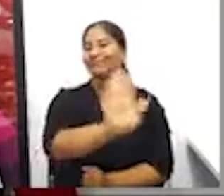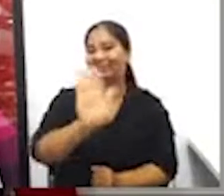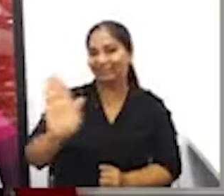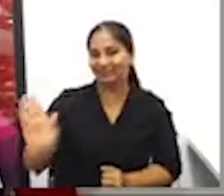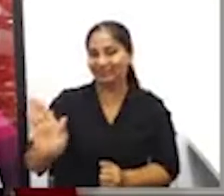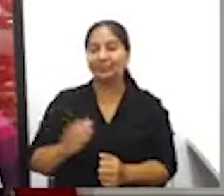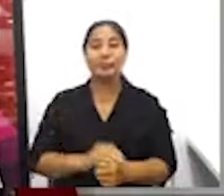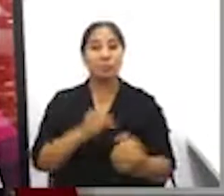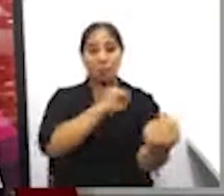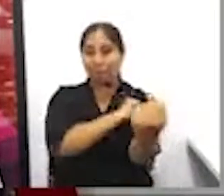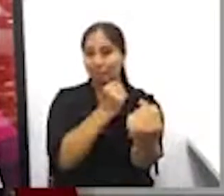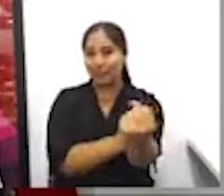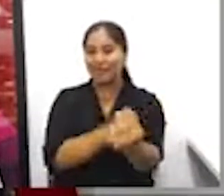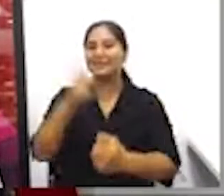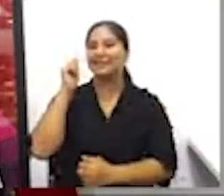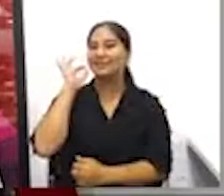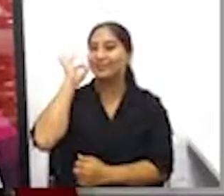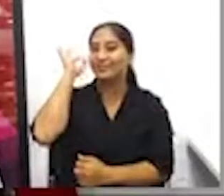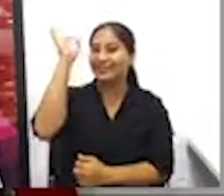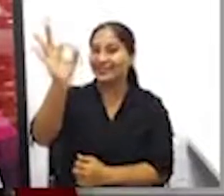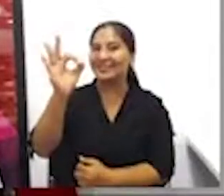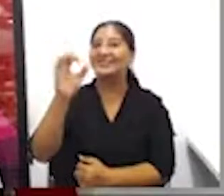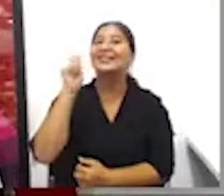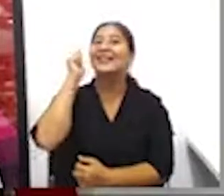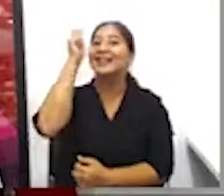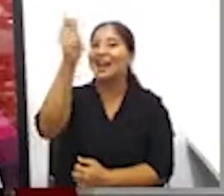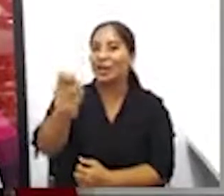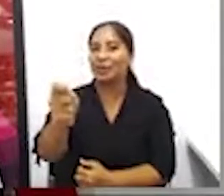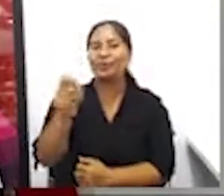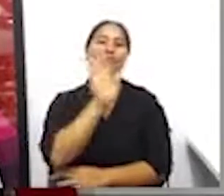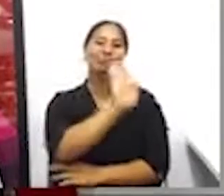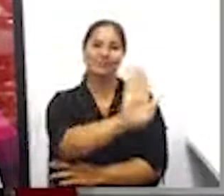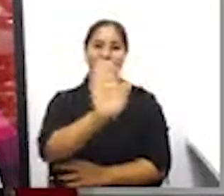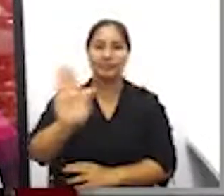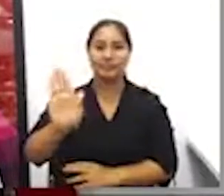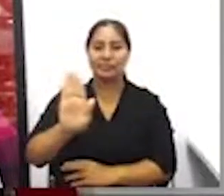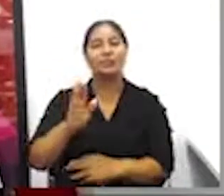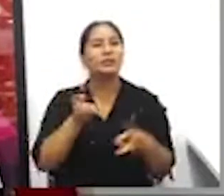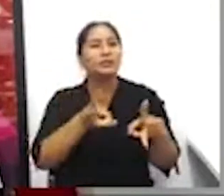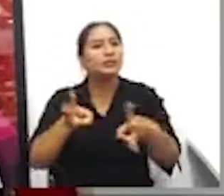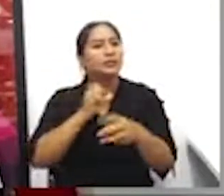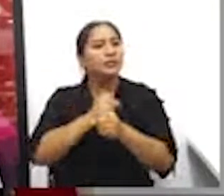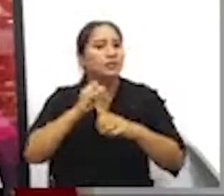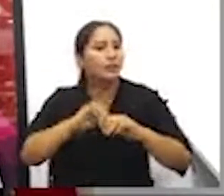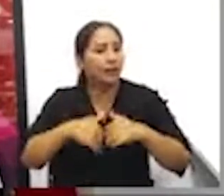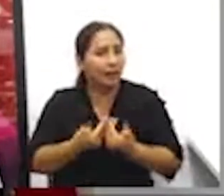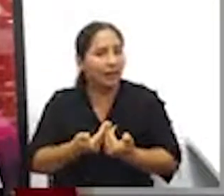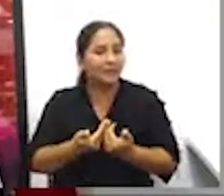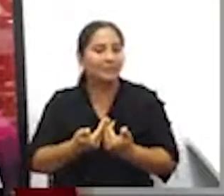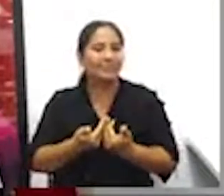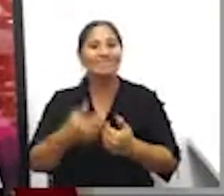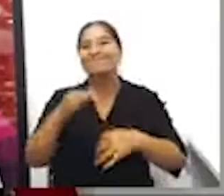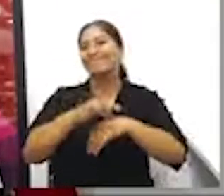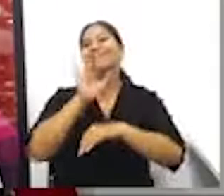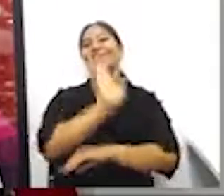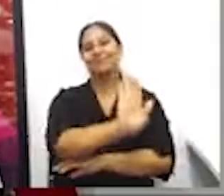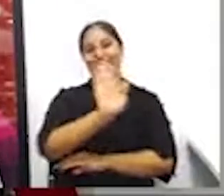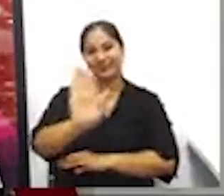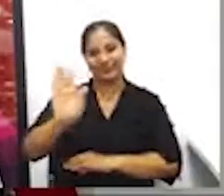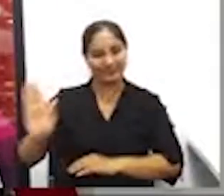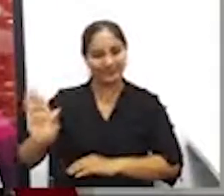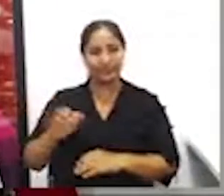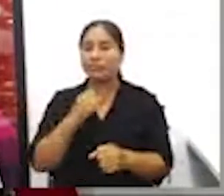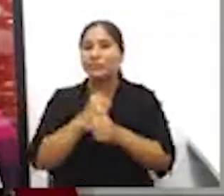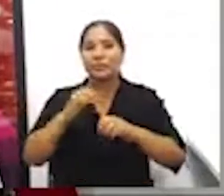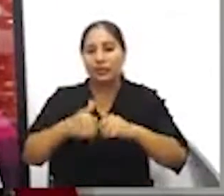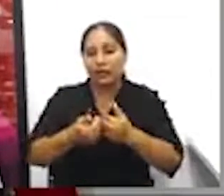Power for the future is yours. What you do with it is up to you, but